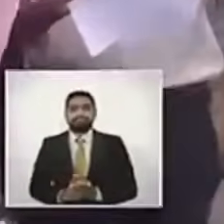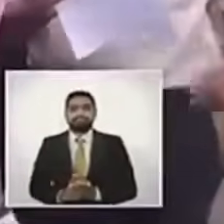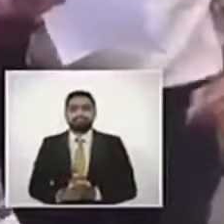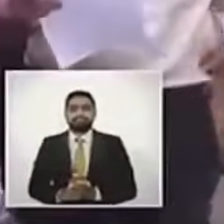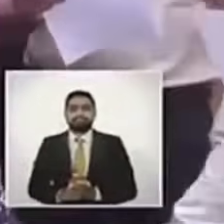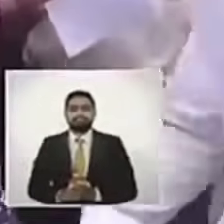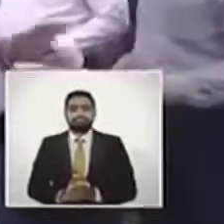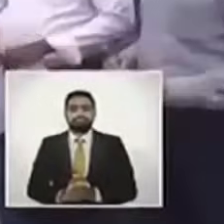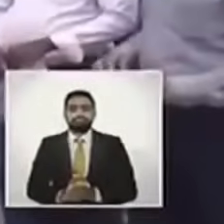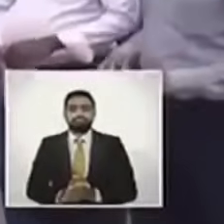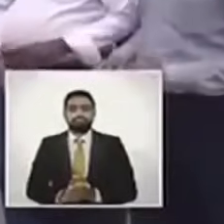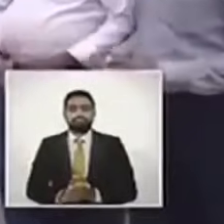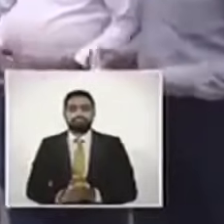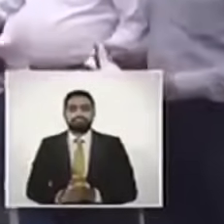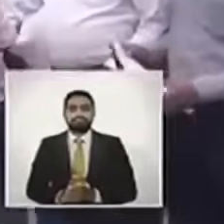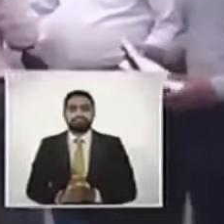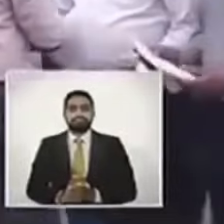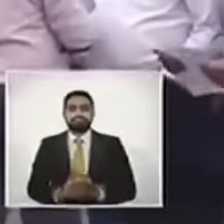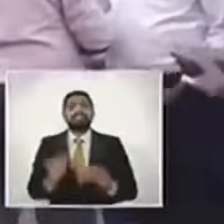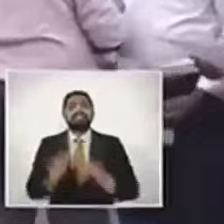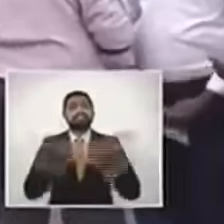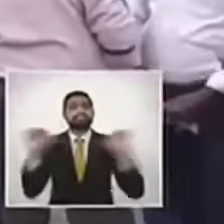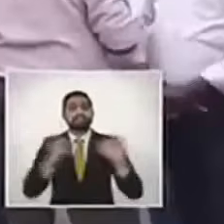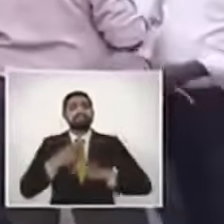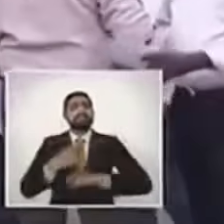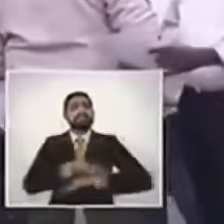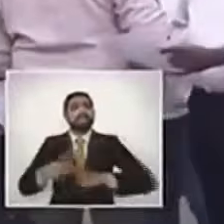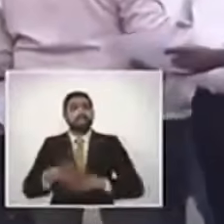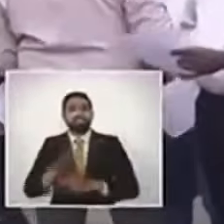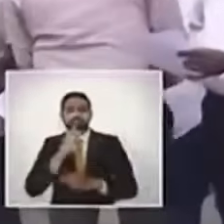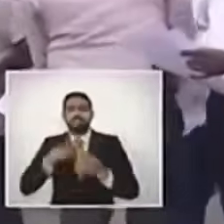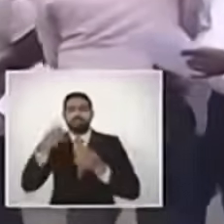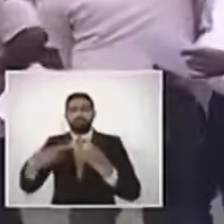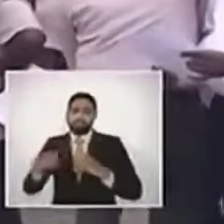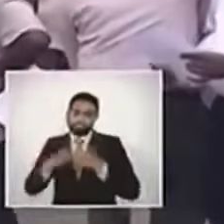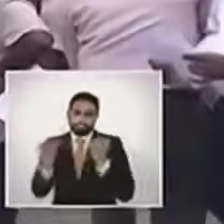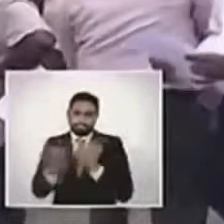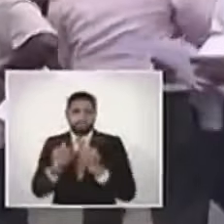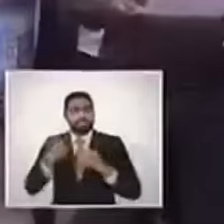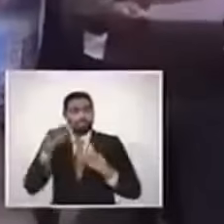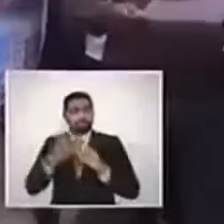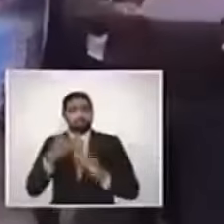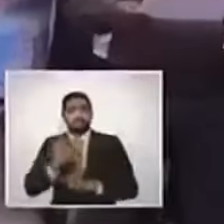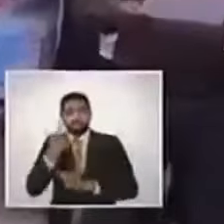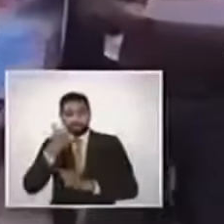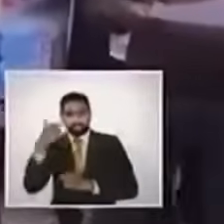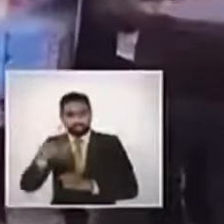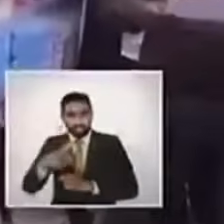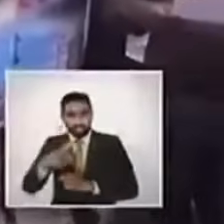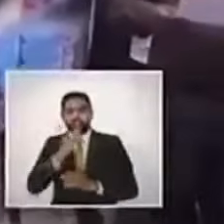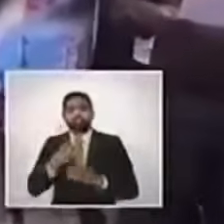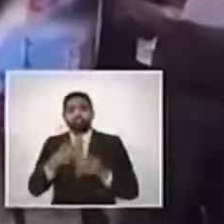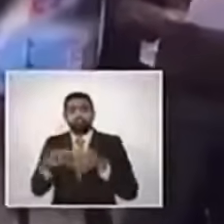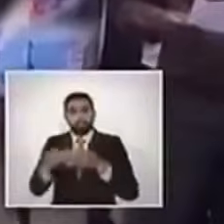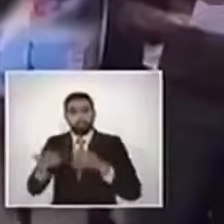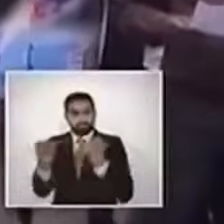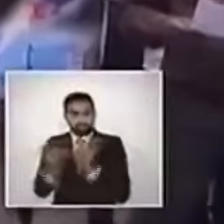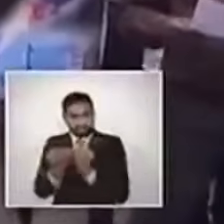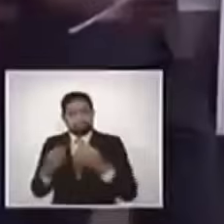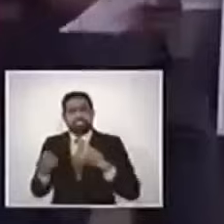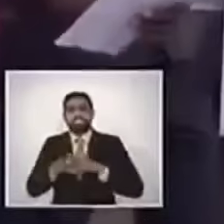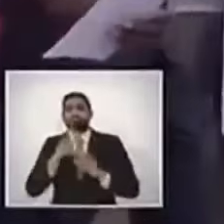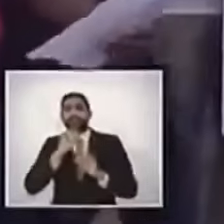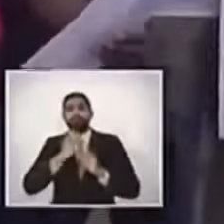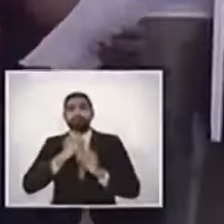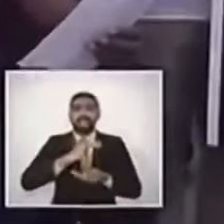The protest was organized by several factions including the Petroleum General Employees Union and the Commercial Industries and Progressive Employees Union.